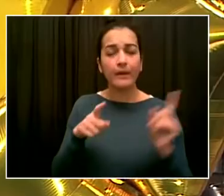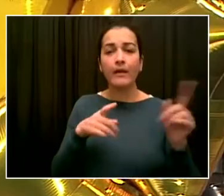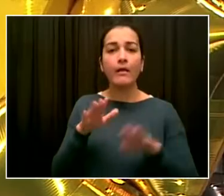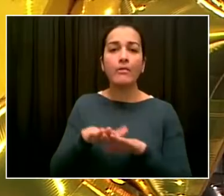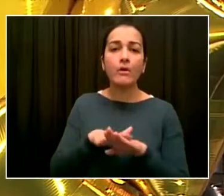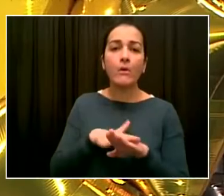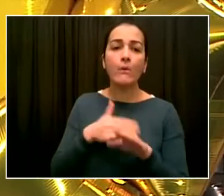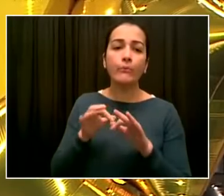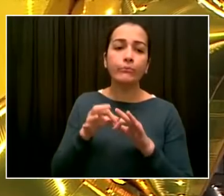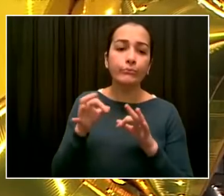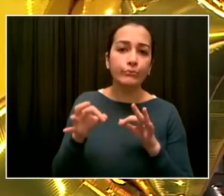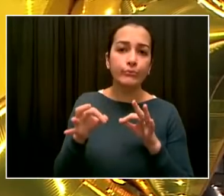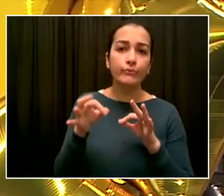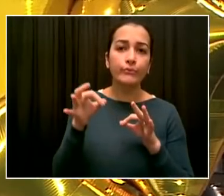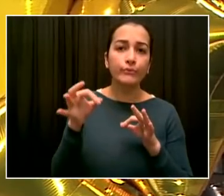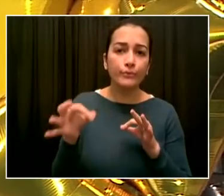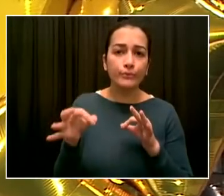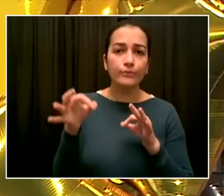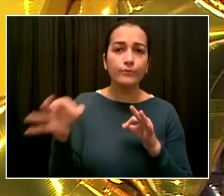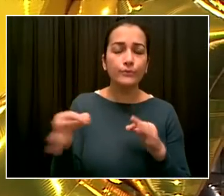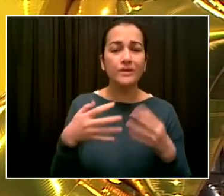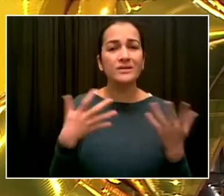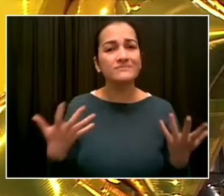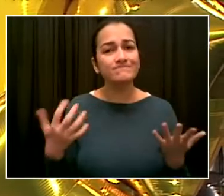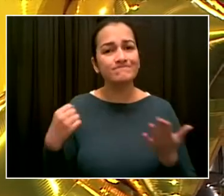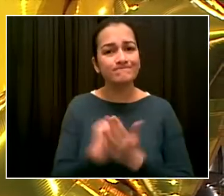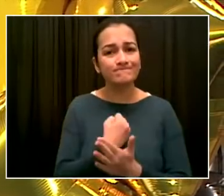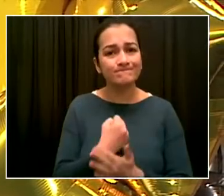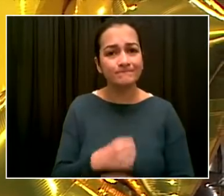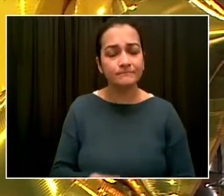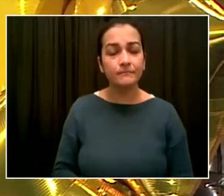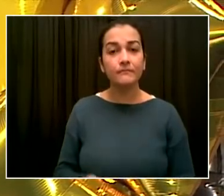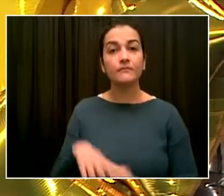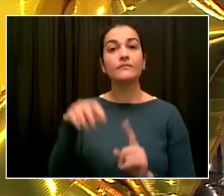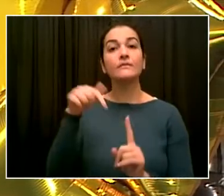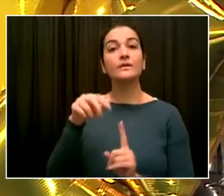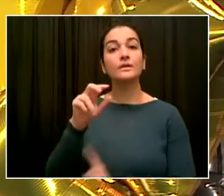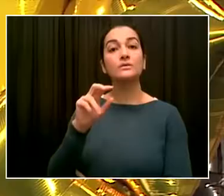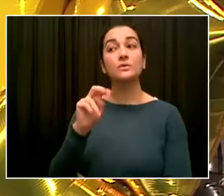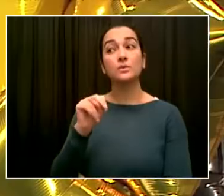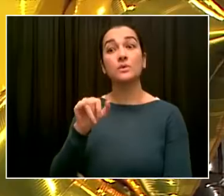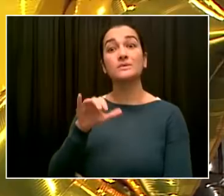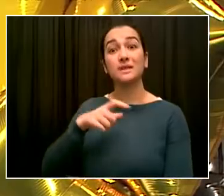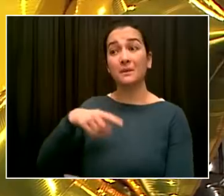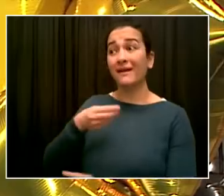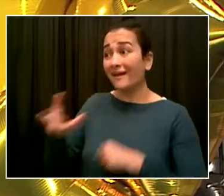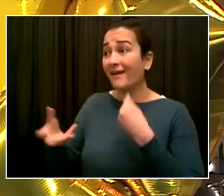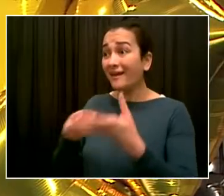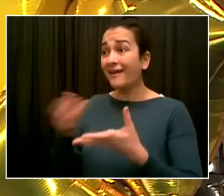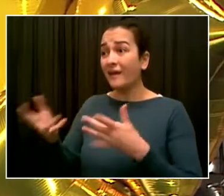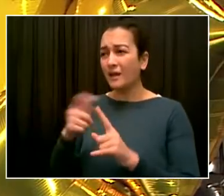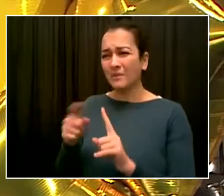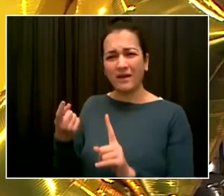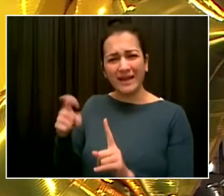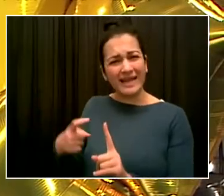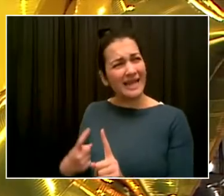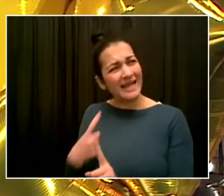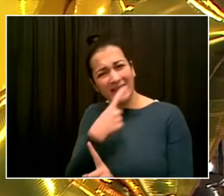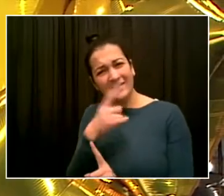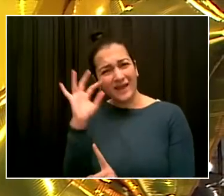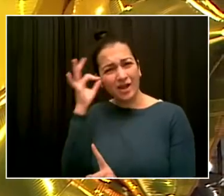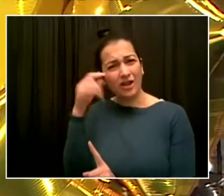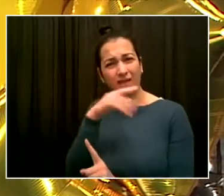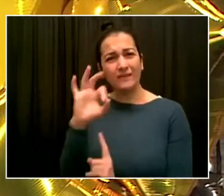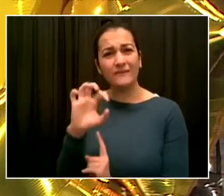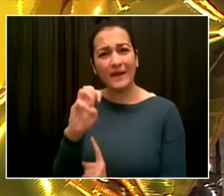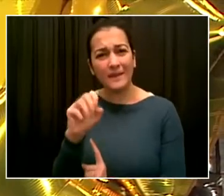food, whatever it took. We've had city teams out there helping people clean up. Sanitation did a great job. There's been a lot from the city.